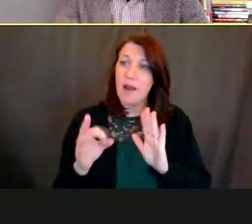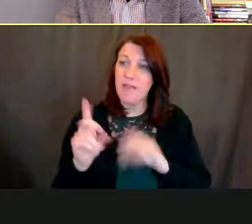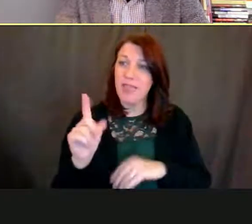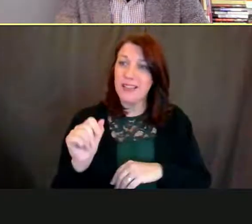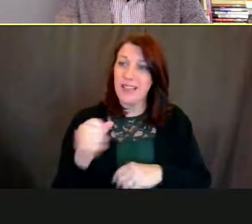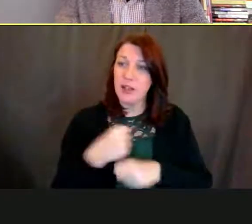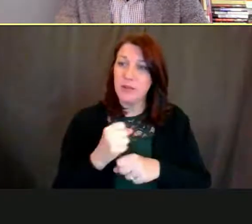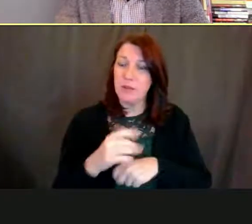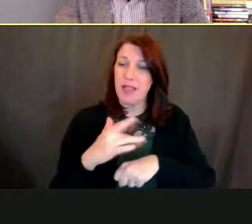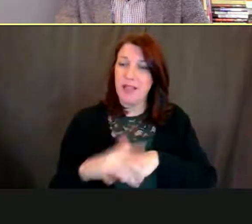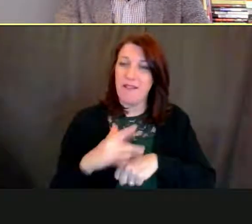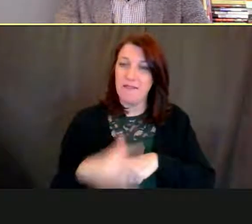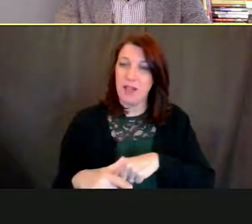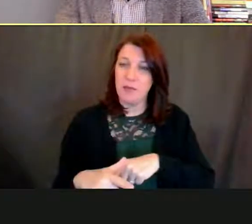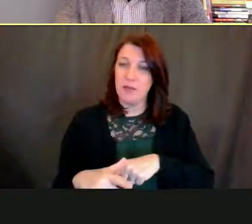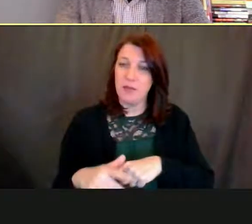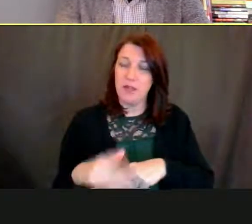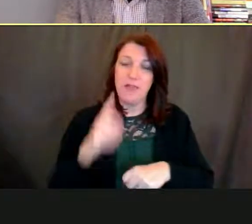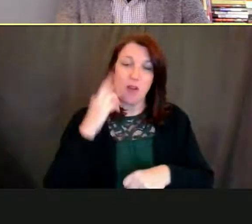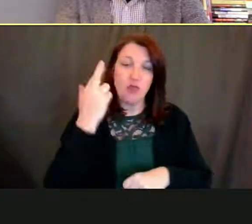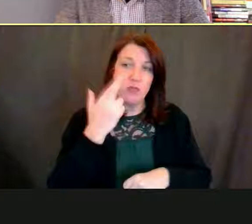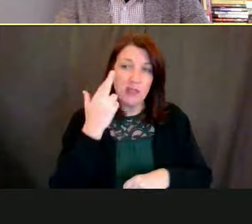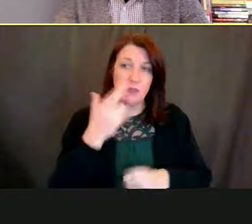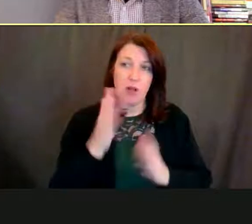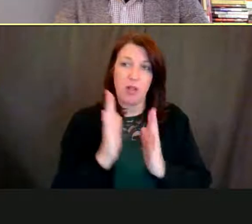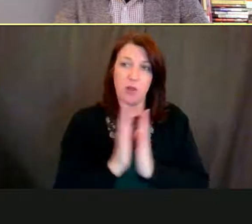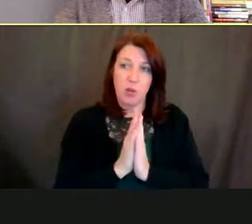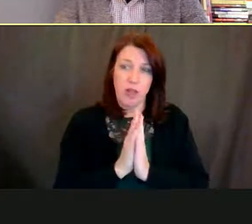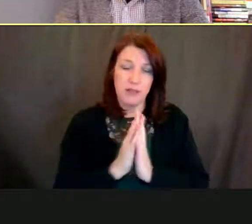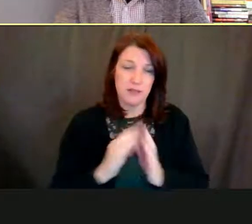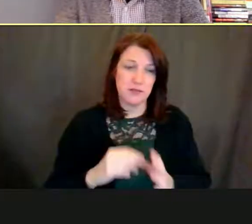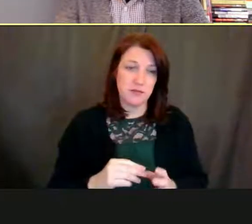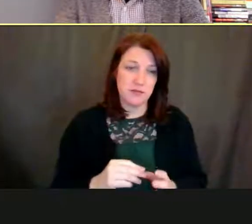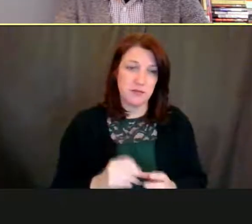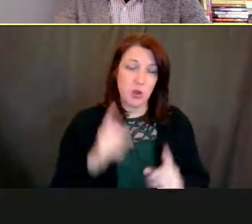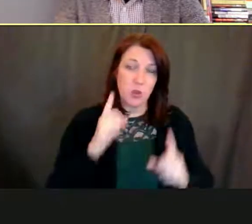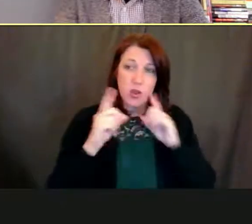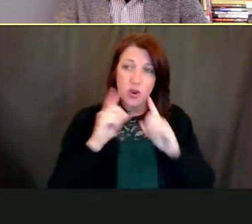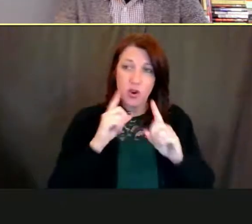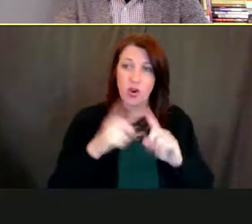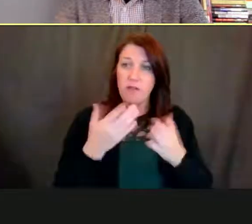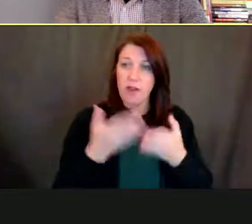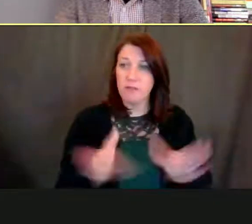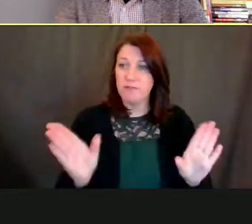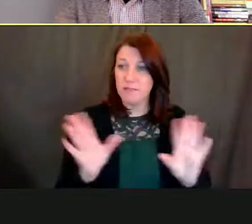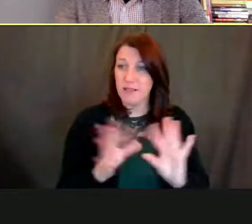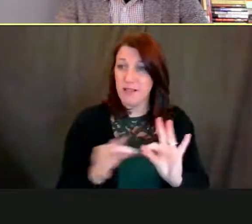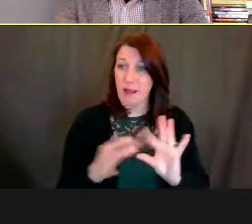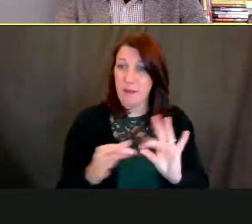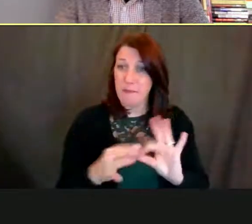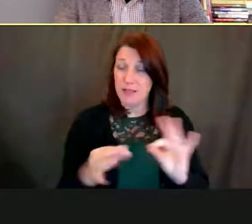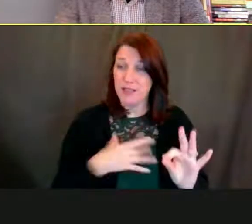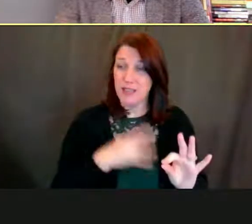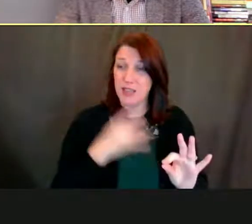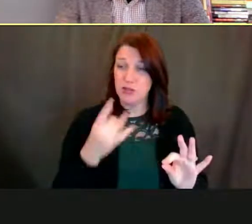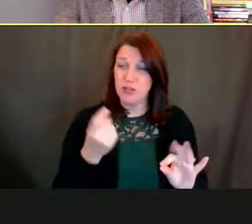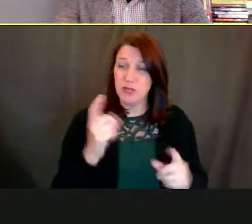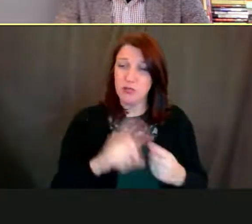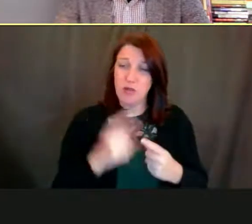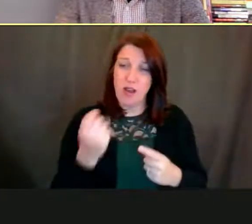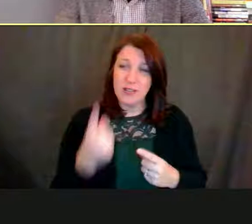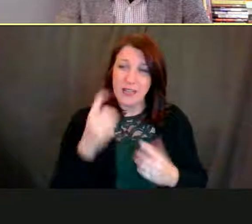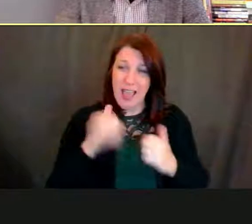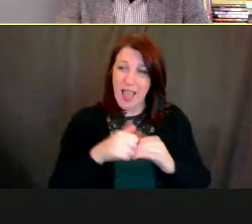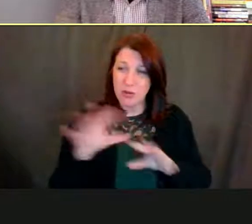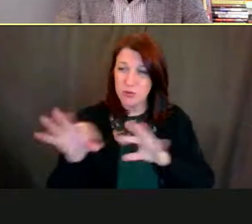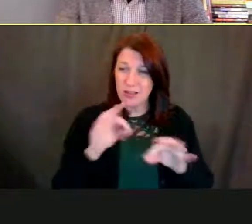made available upon reasonable request. We heard from the public comments interest in sort of understanding how to